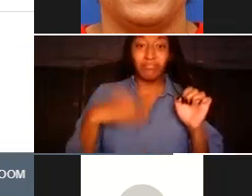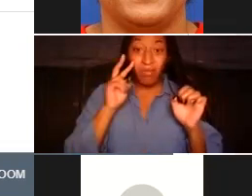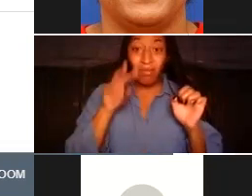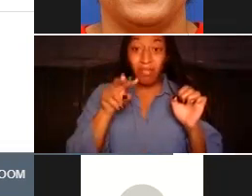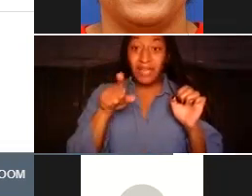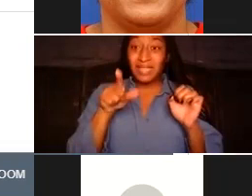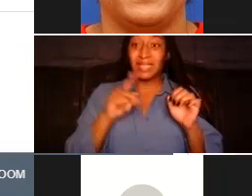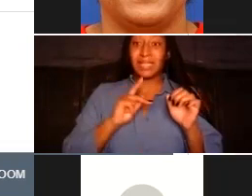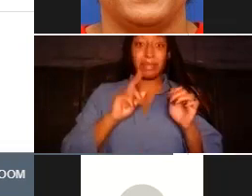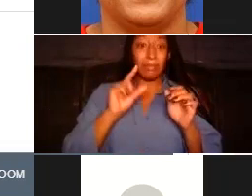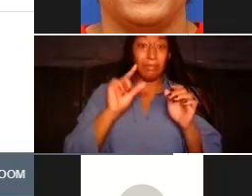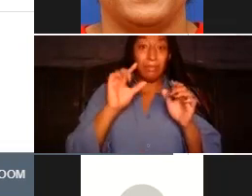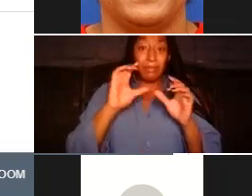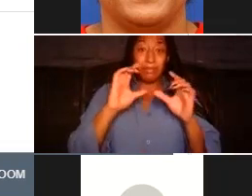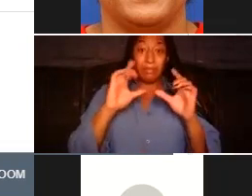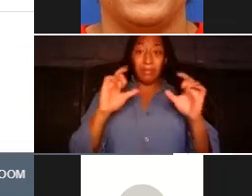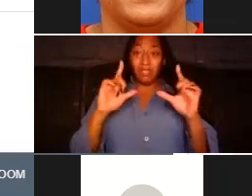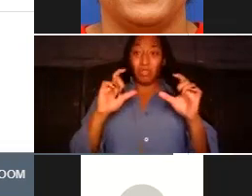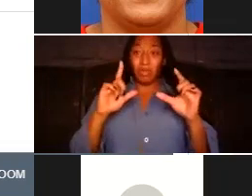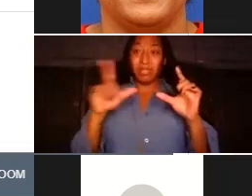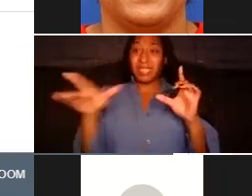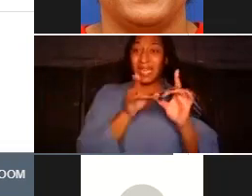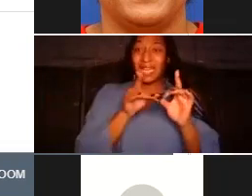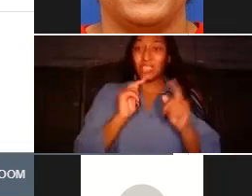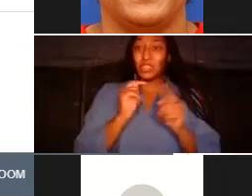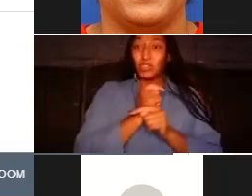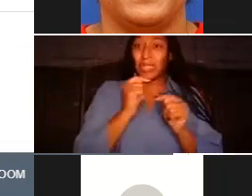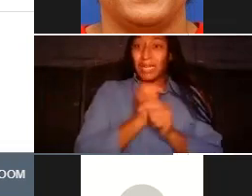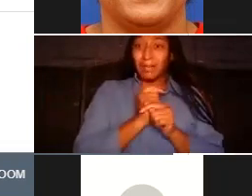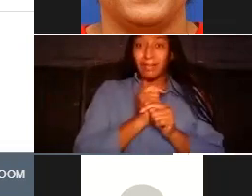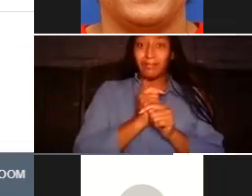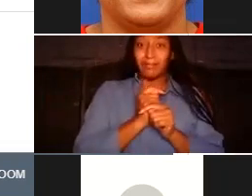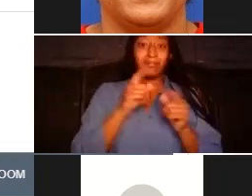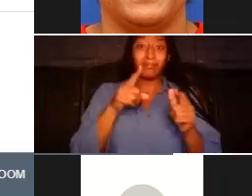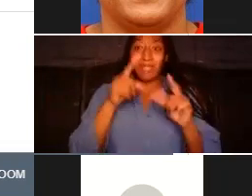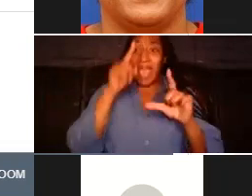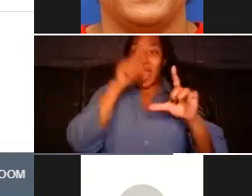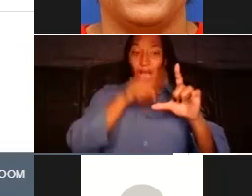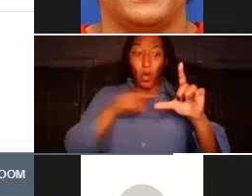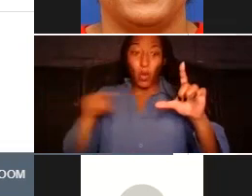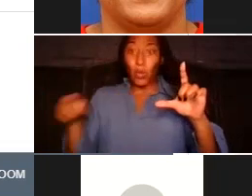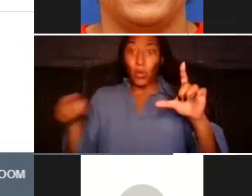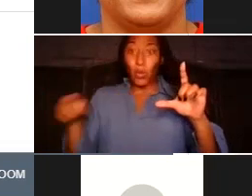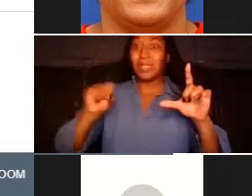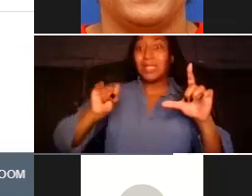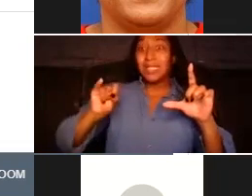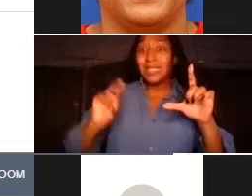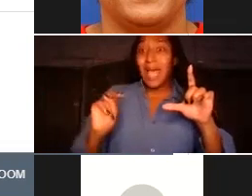sine theta. That's all trig stuff, and we don't need to go there, right? But what we want to know is the